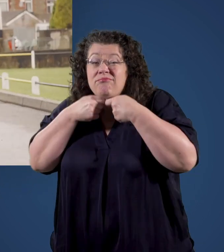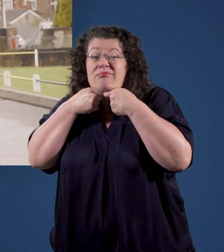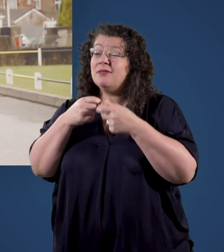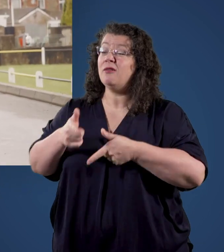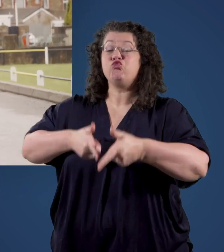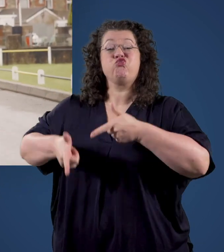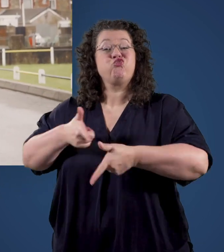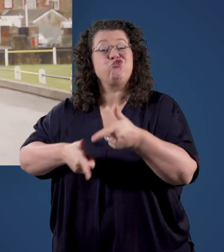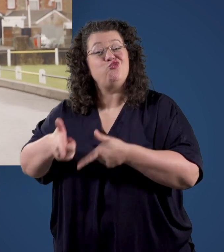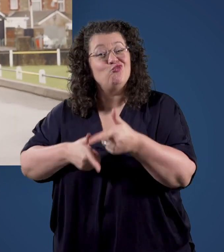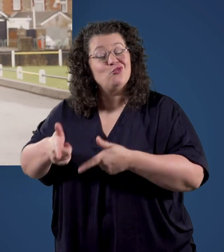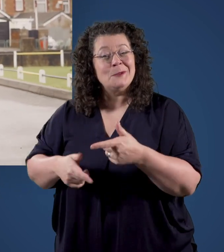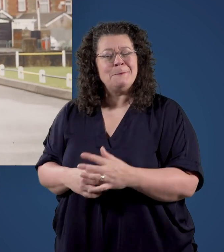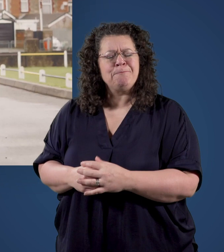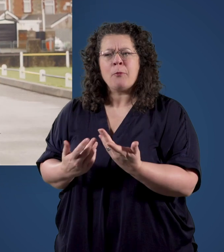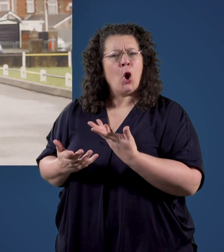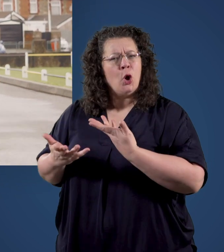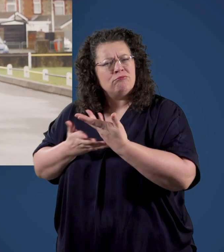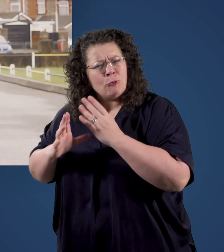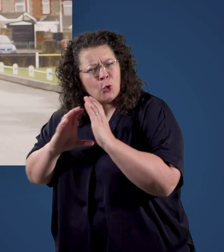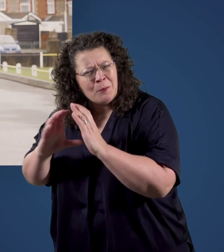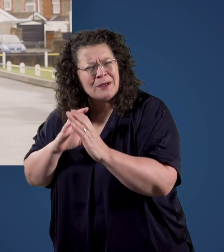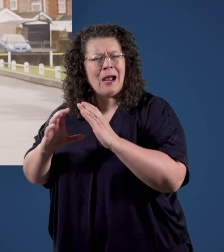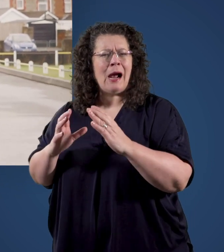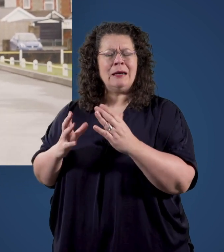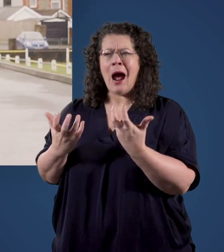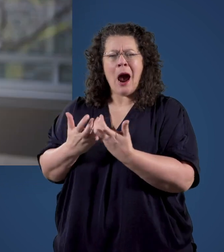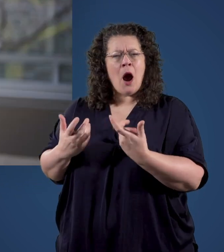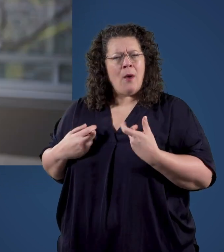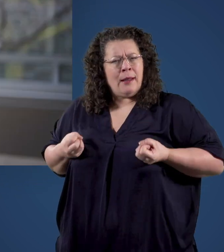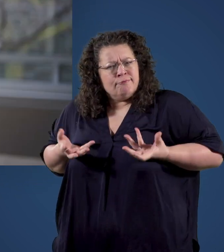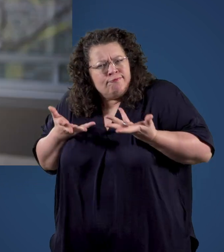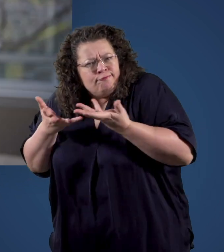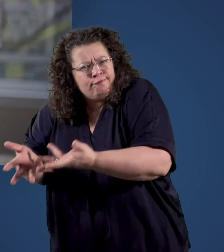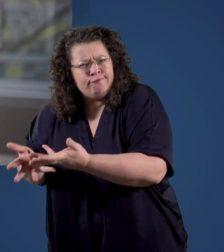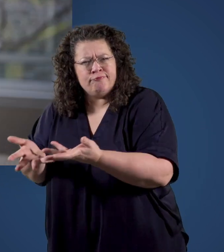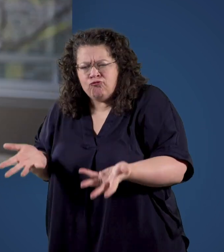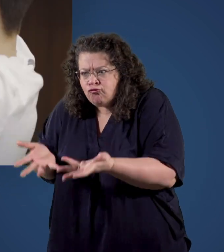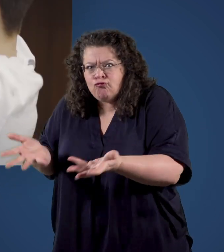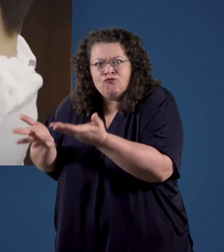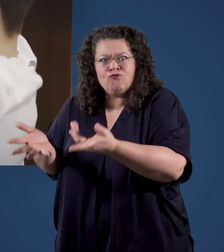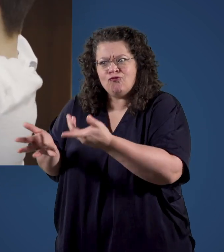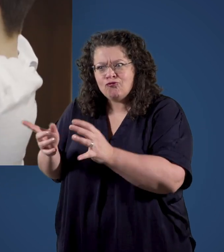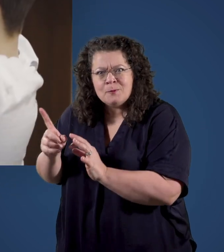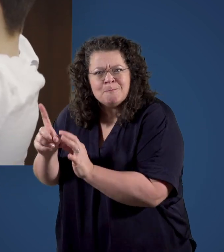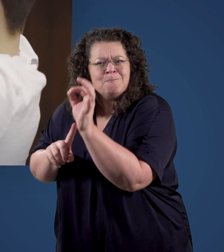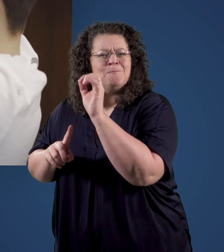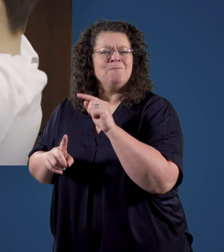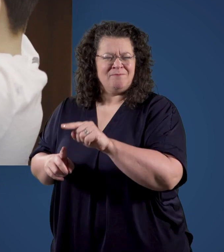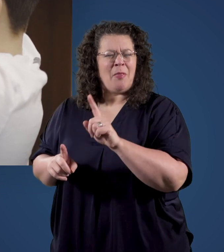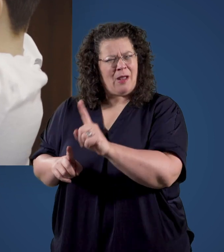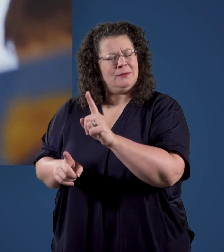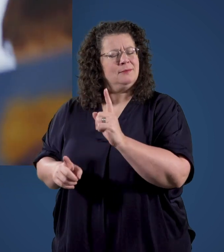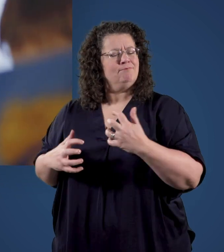nice. Is how to communicate, how to channel all the energy to make a change in the young people's